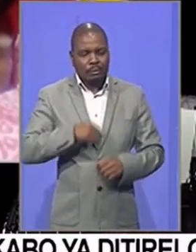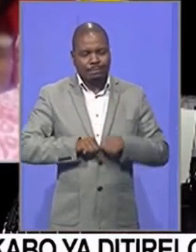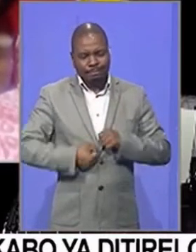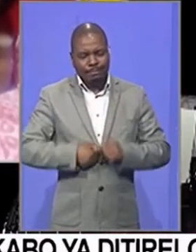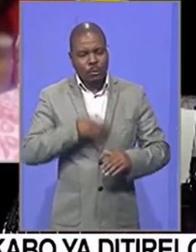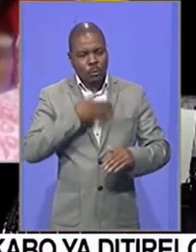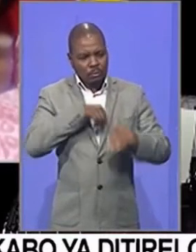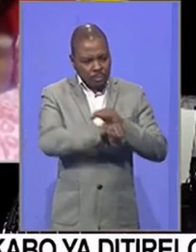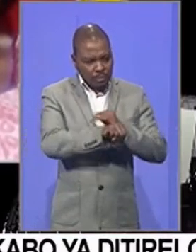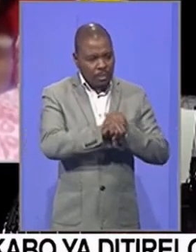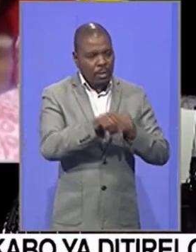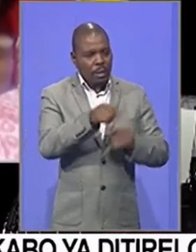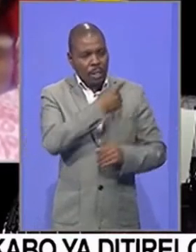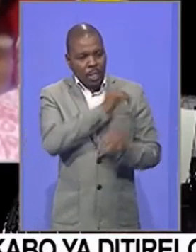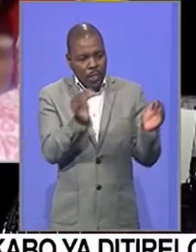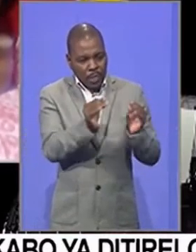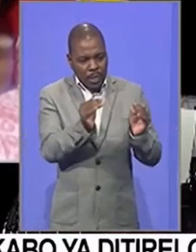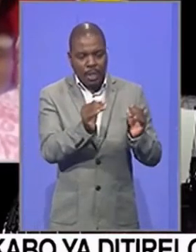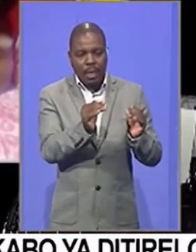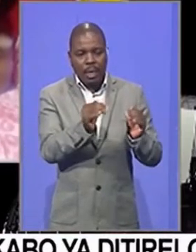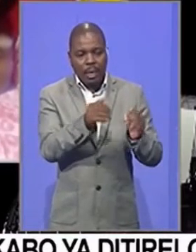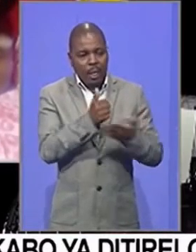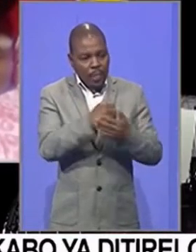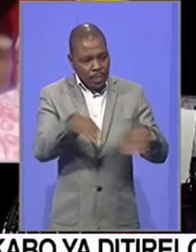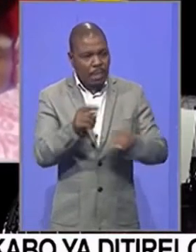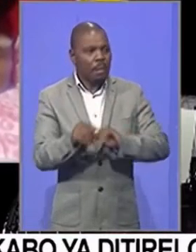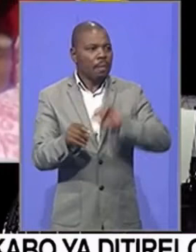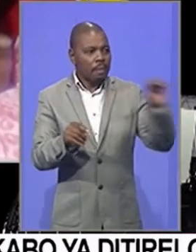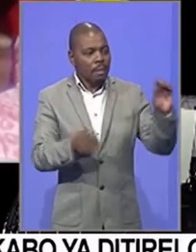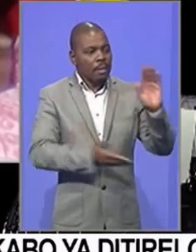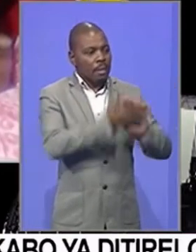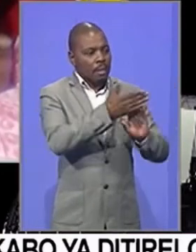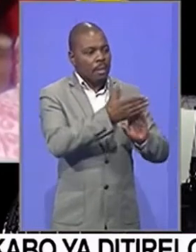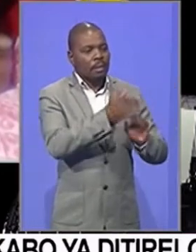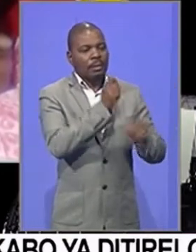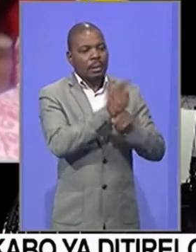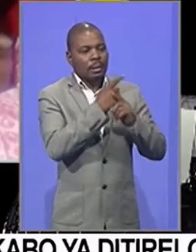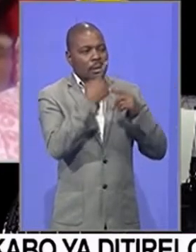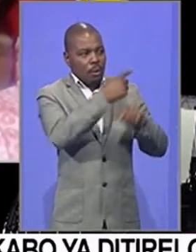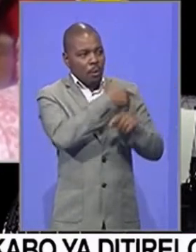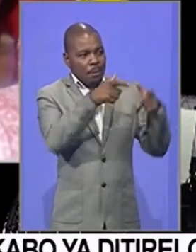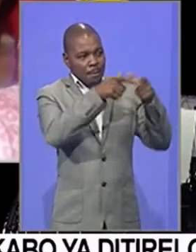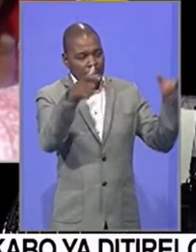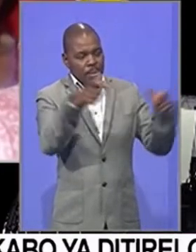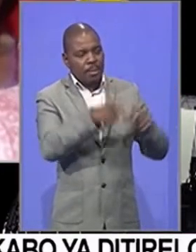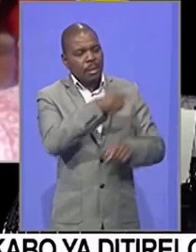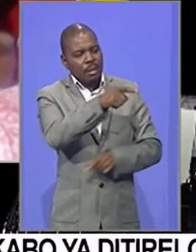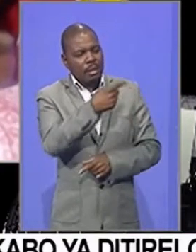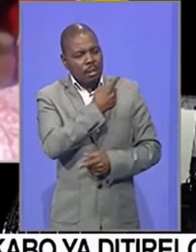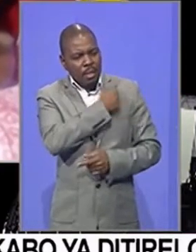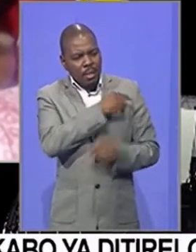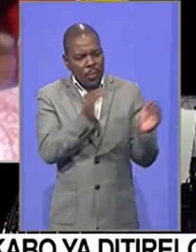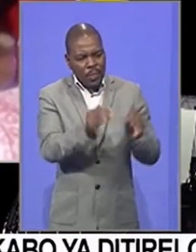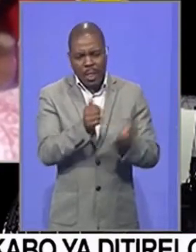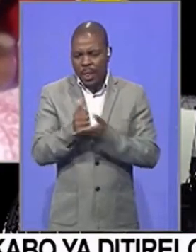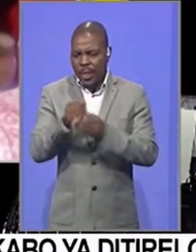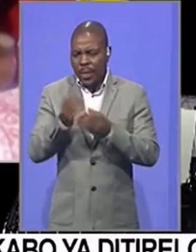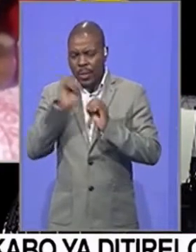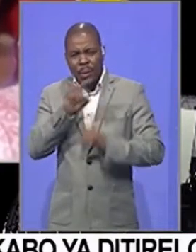ya tleliniking ya gausi pele a ka tšea leeto ka tekisi go ya bookelong ba tleliniki ba re ke ka lebaka la eng ba sa mo thuša.